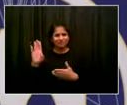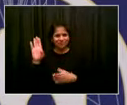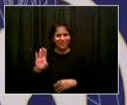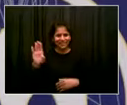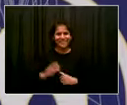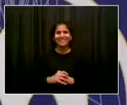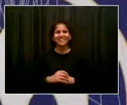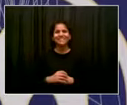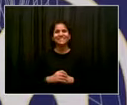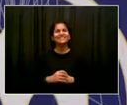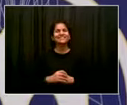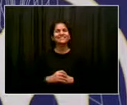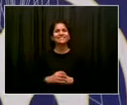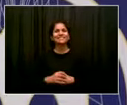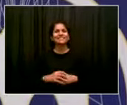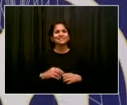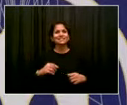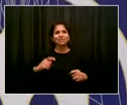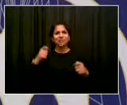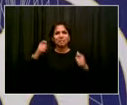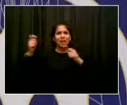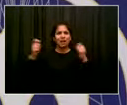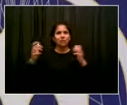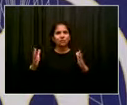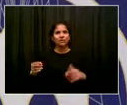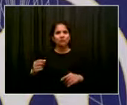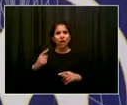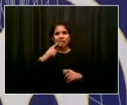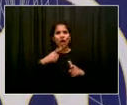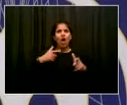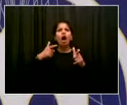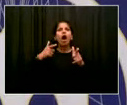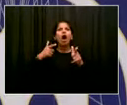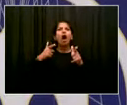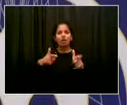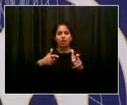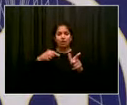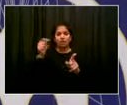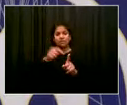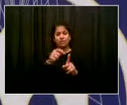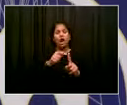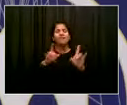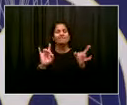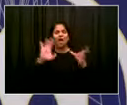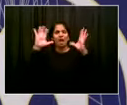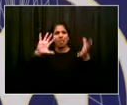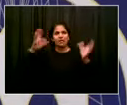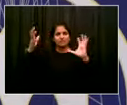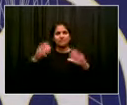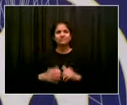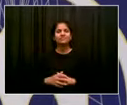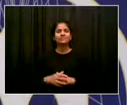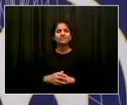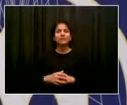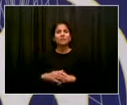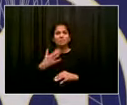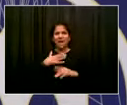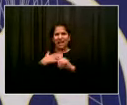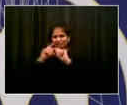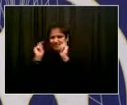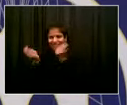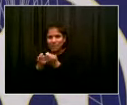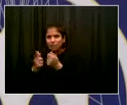Violence Suppression Division. Our team ultimately builds cases against gang members that are more than willing to carry a gun and readily use